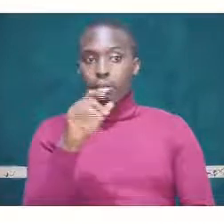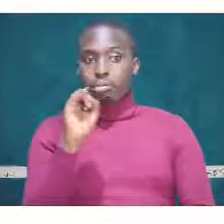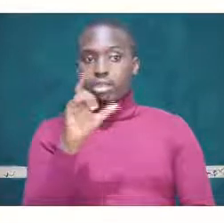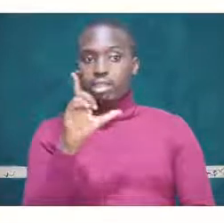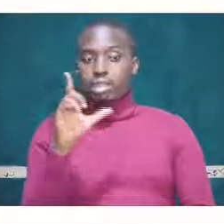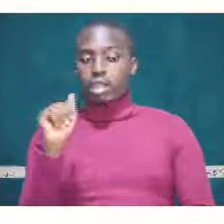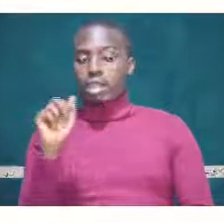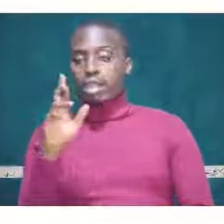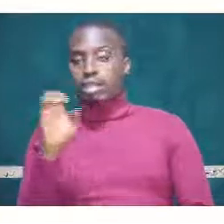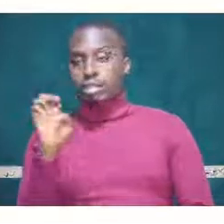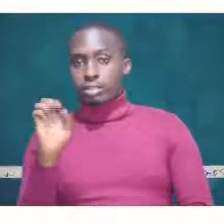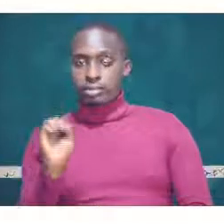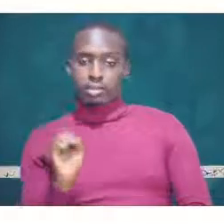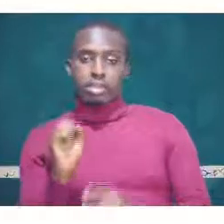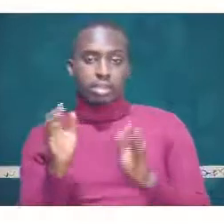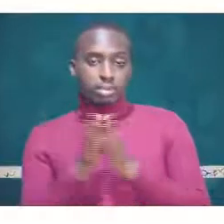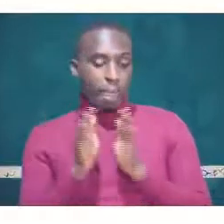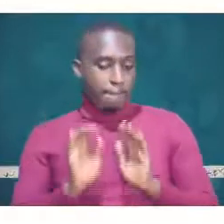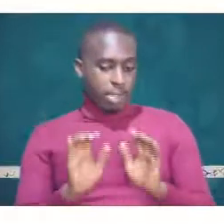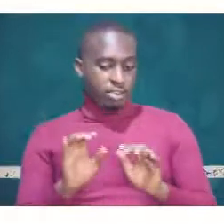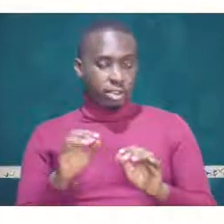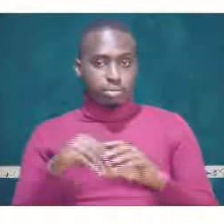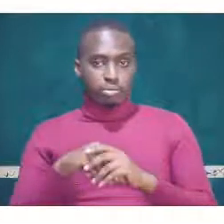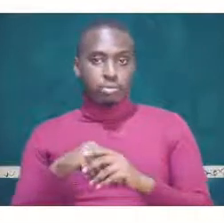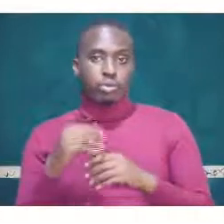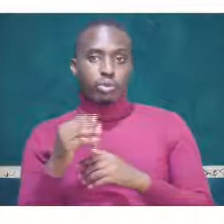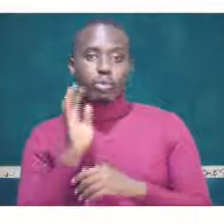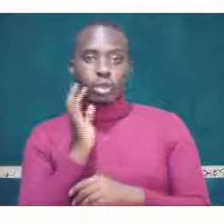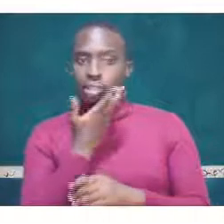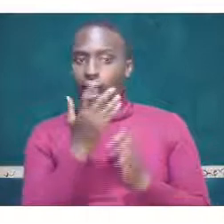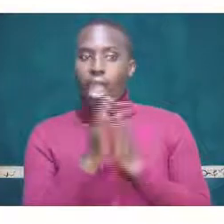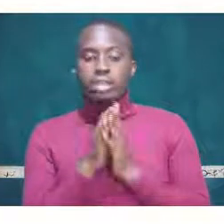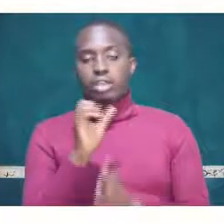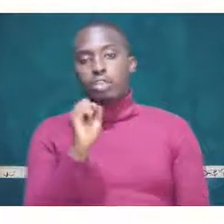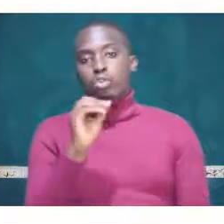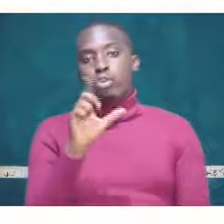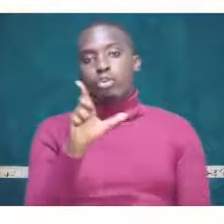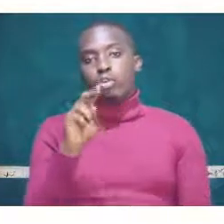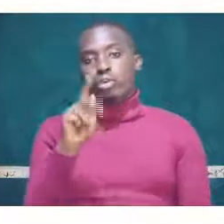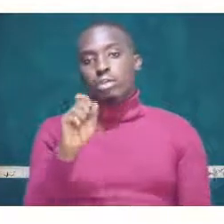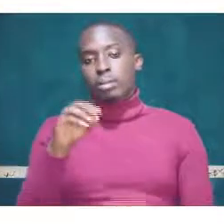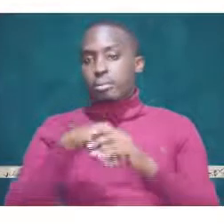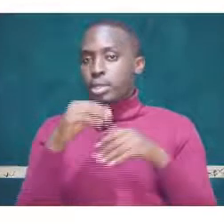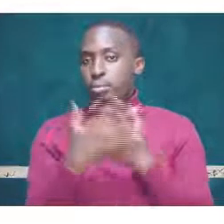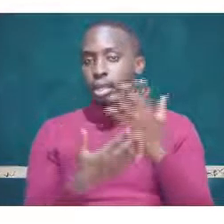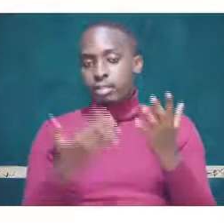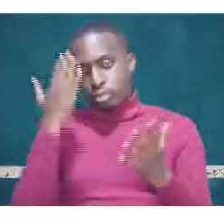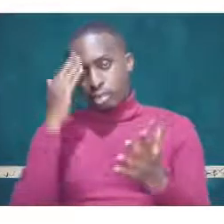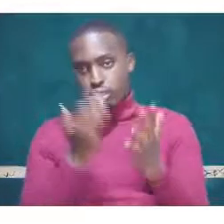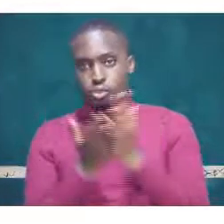venules. So the pressure forces water and even small solutes in the blood to pass